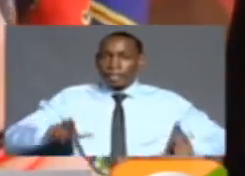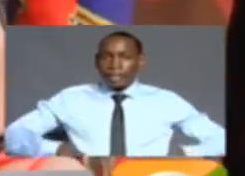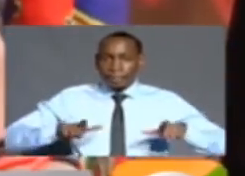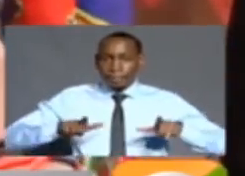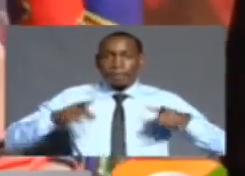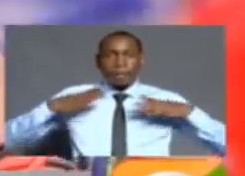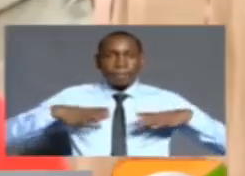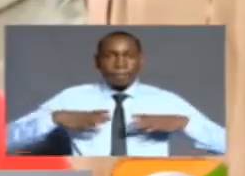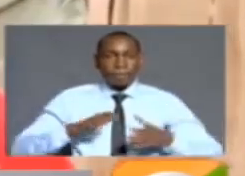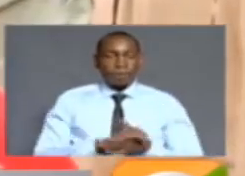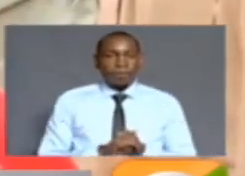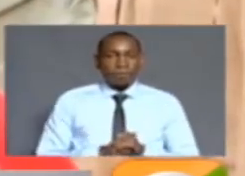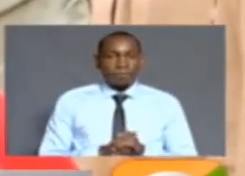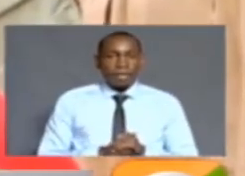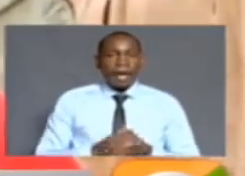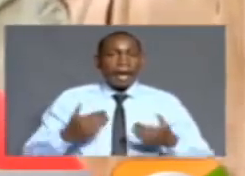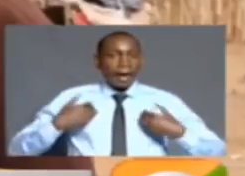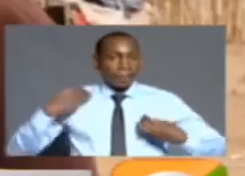resident.